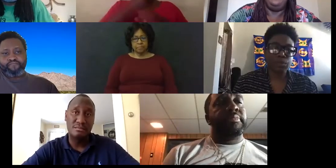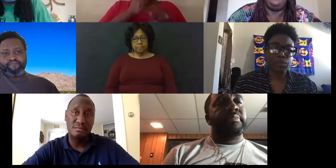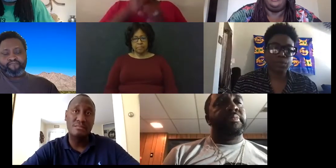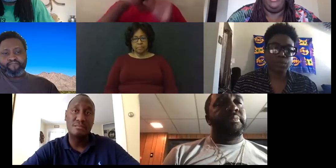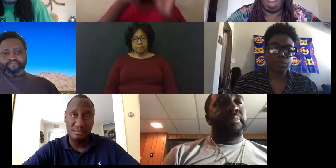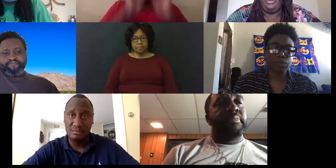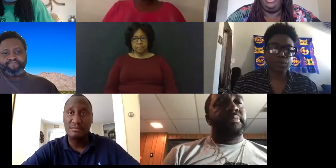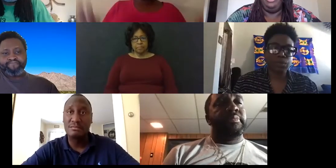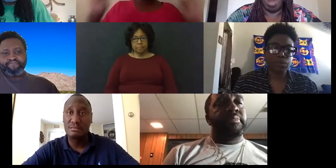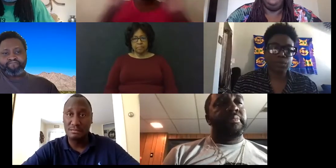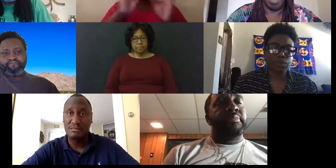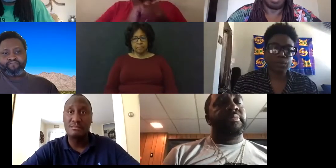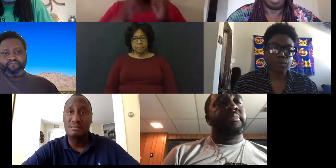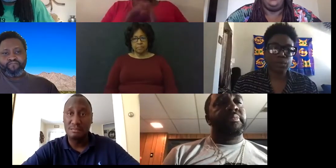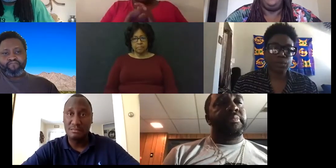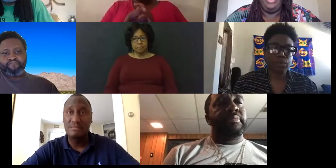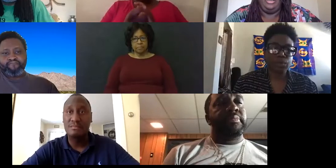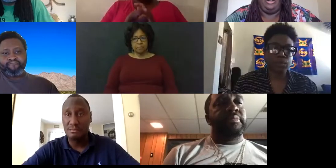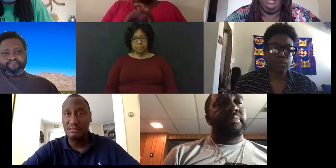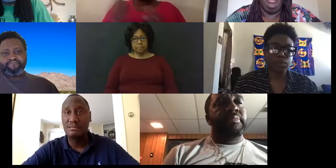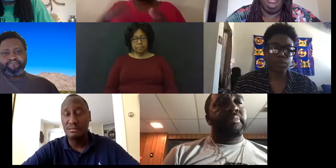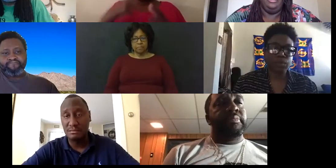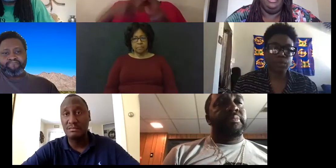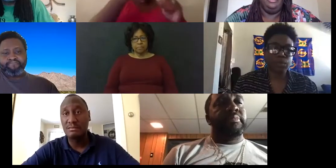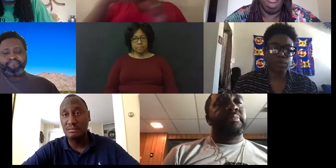significant moves in the right direction, we will not be here.